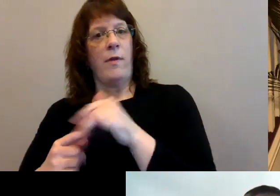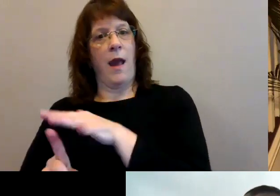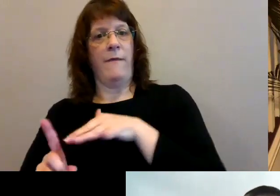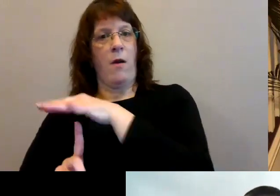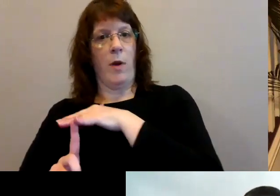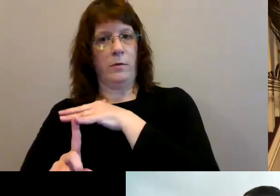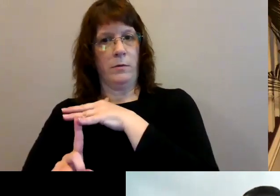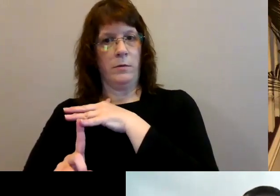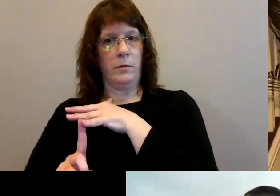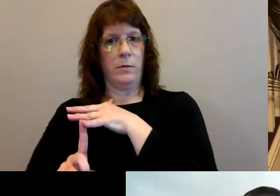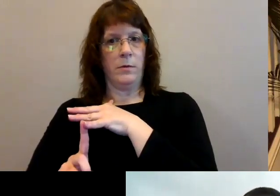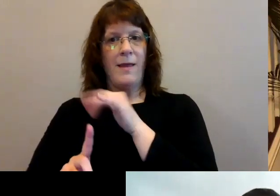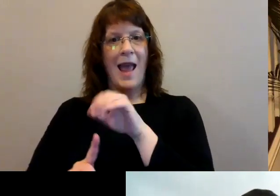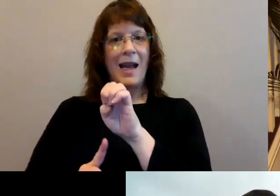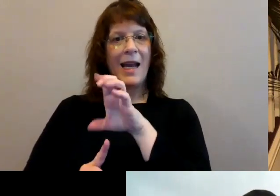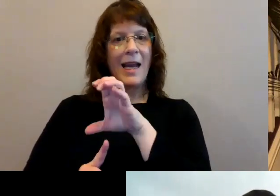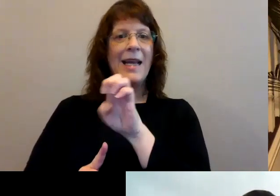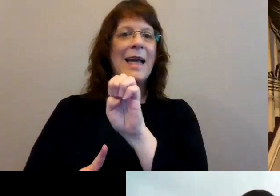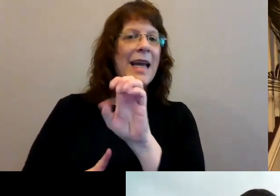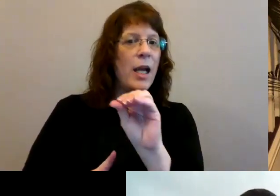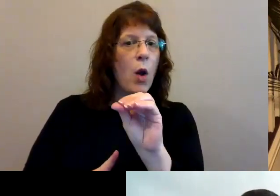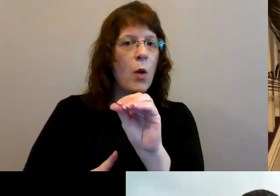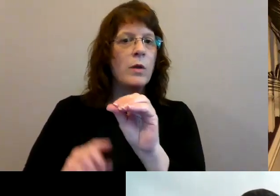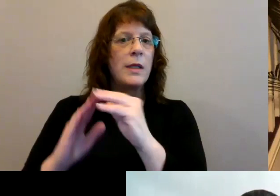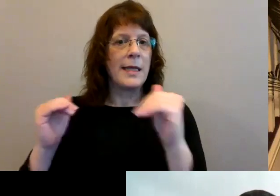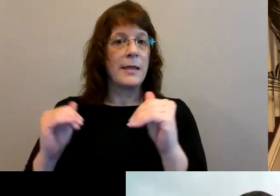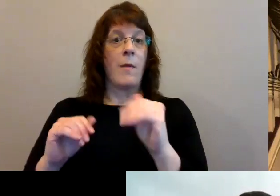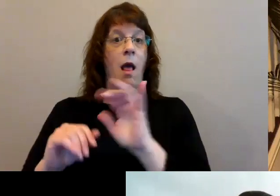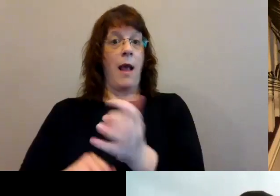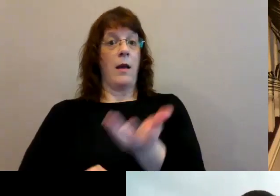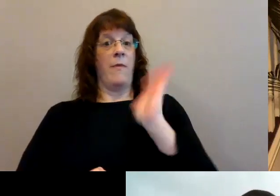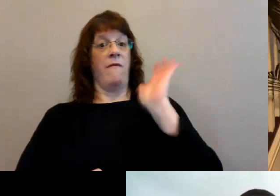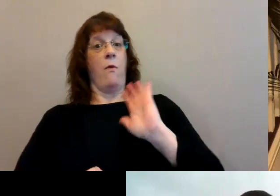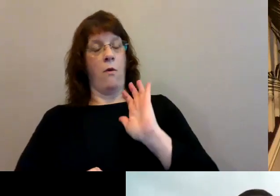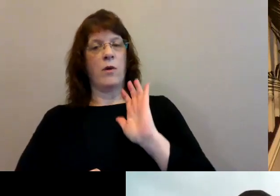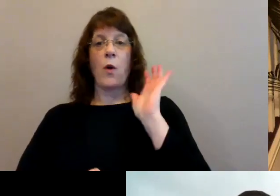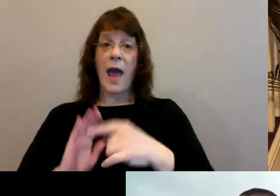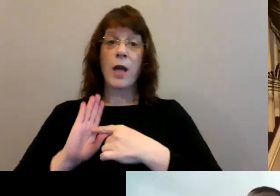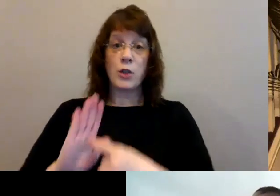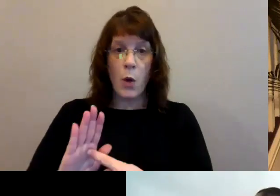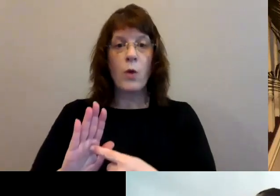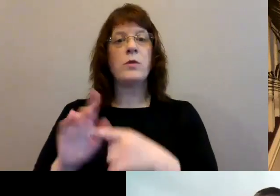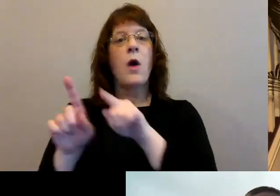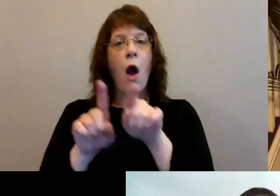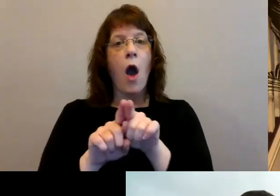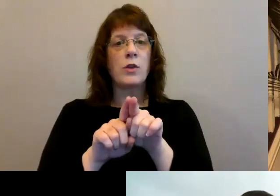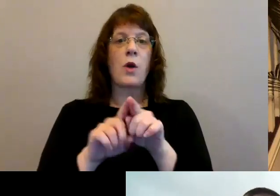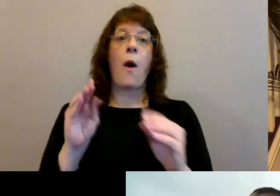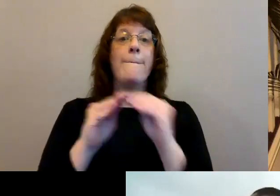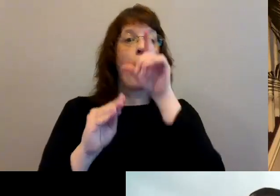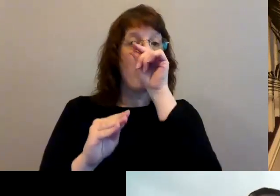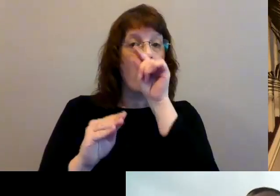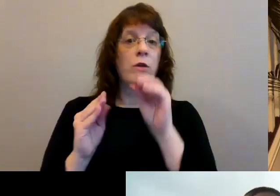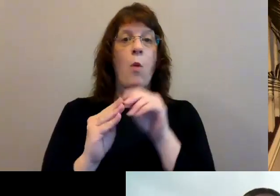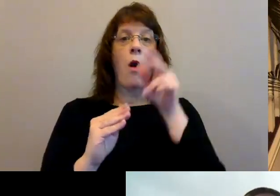ecosystem as it used to be. And so that has been shown to actually attract also more birds, more